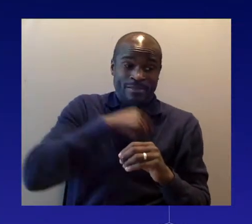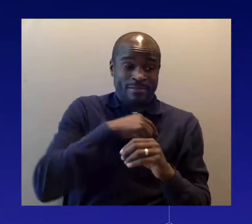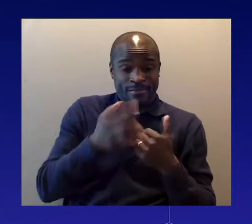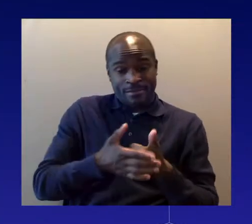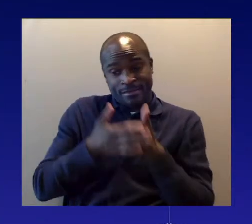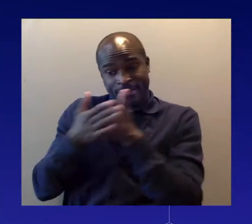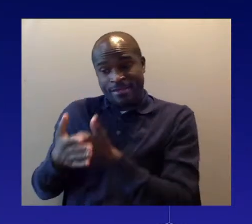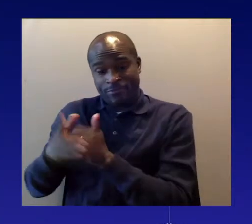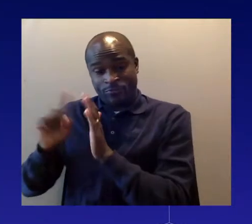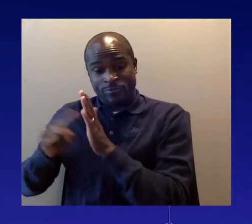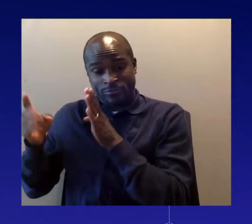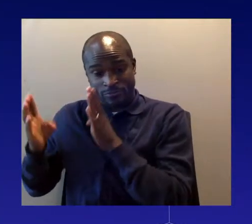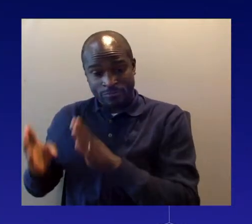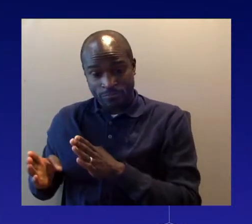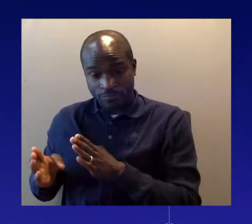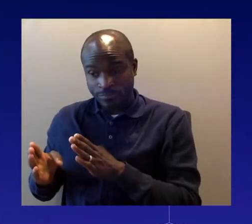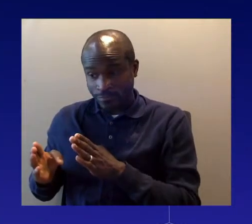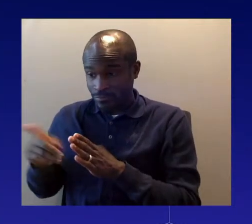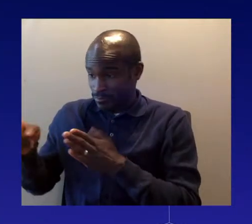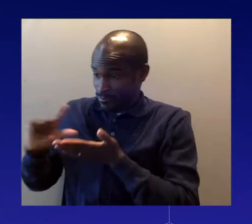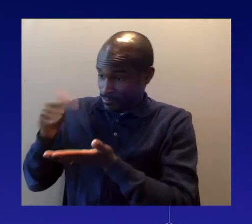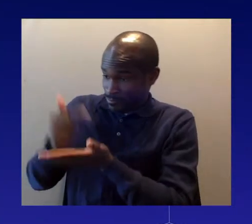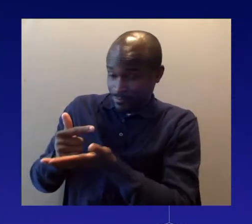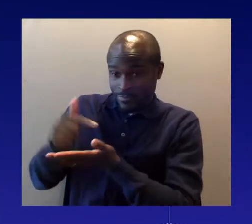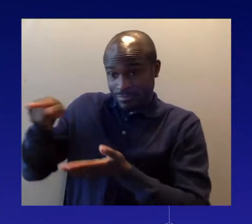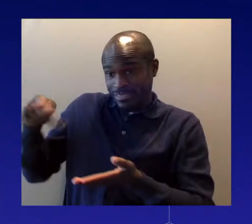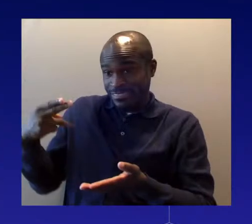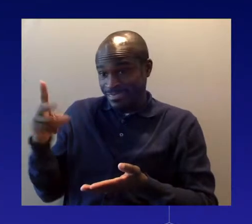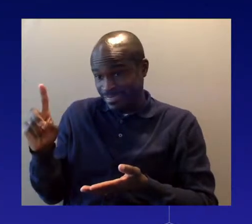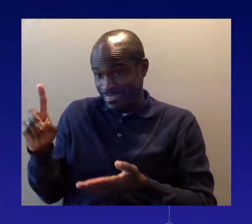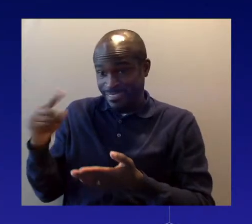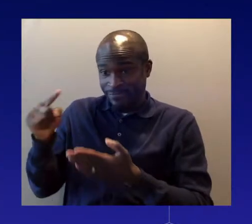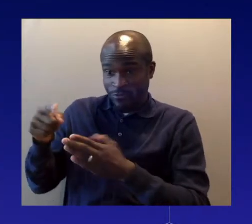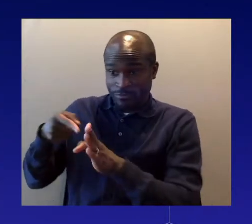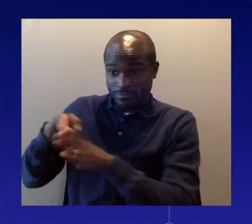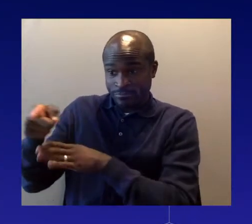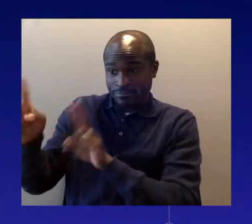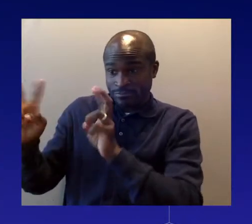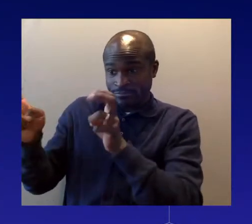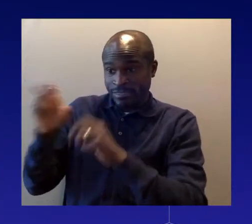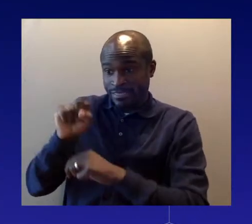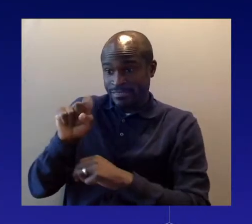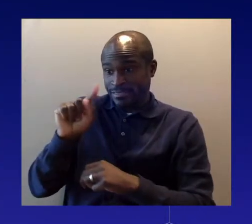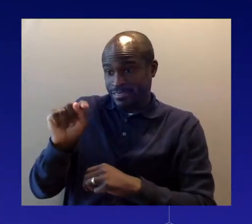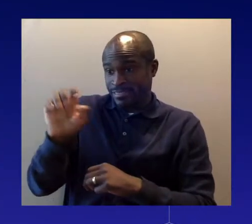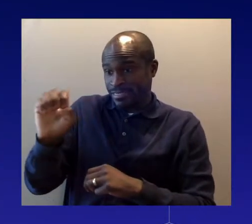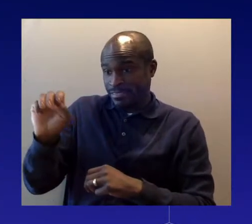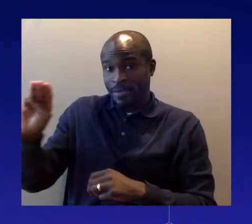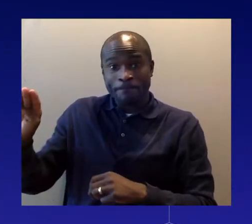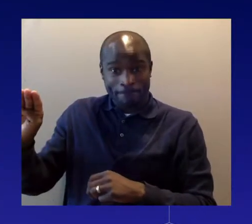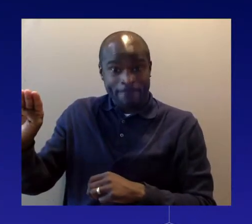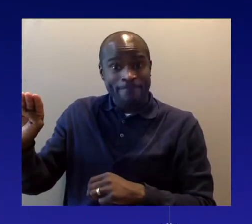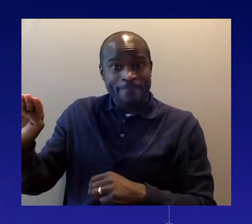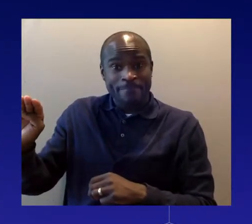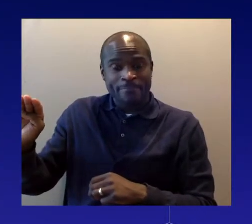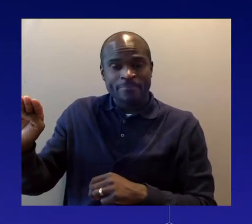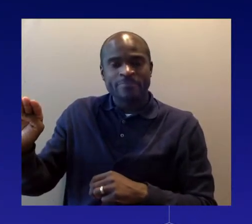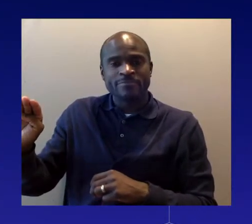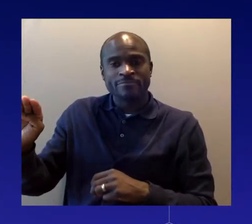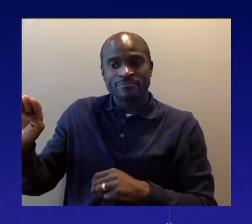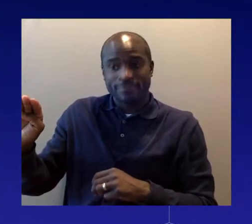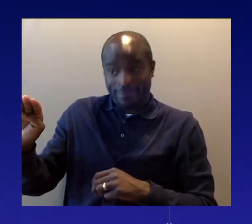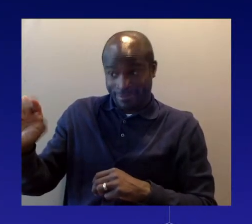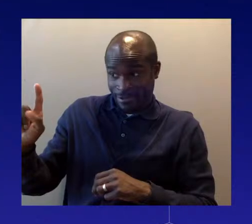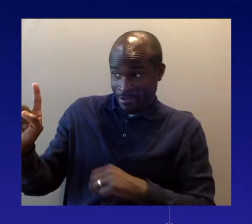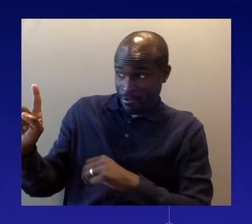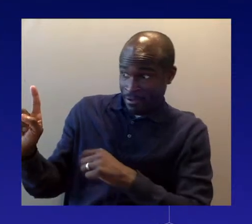who finish medical school, finish a PhD in STEM disciplines, and make it to that point, and then give